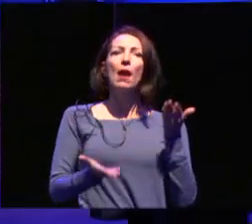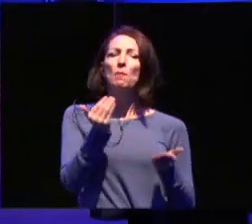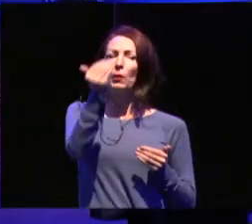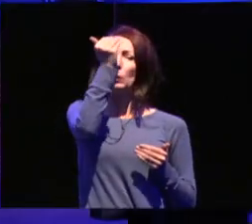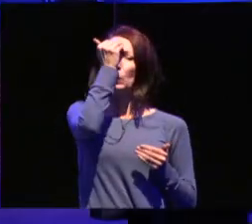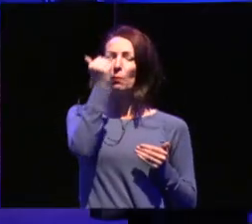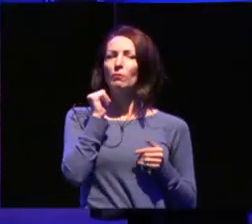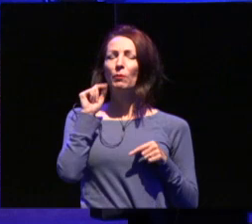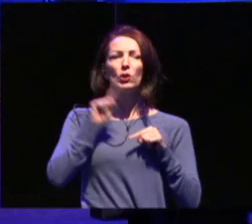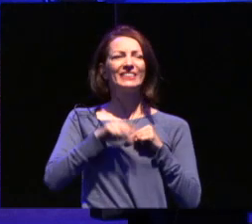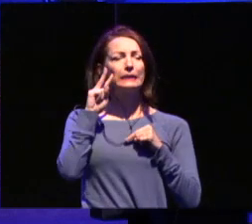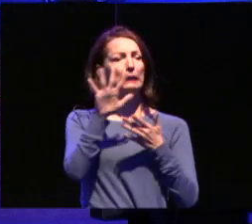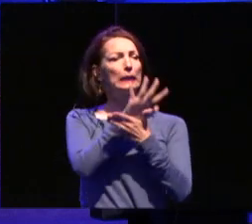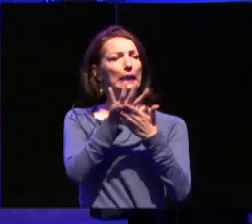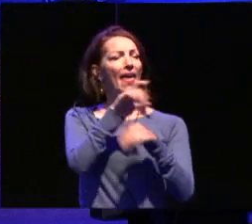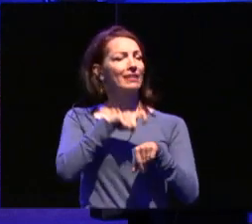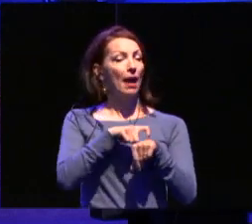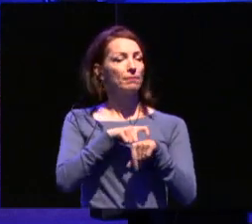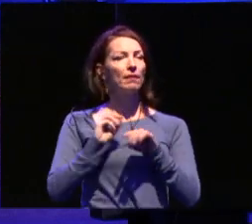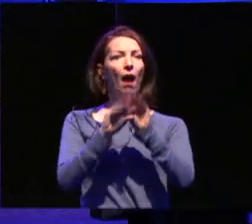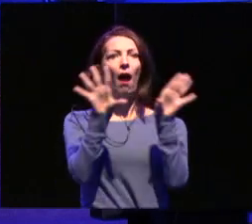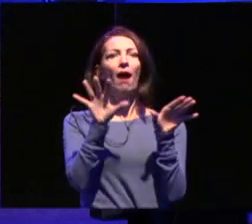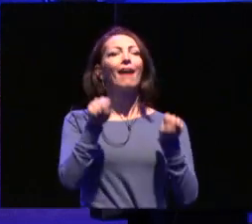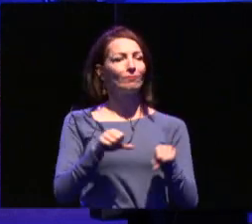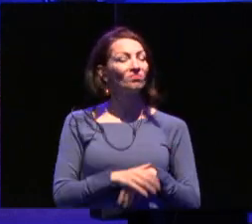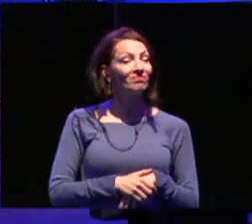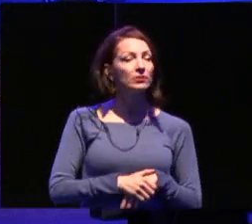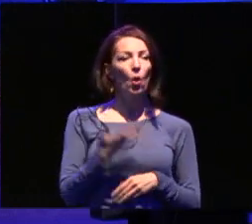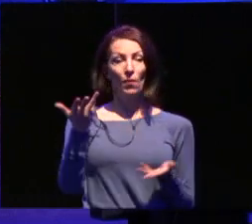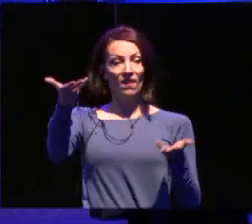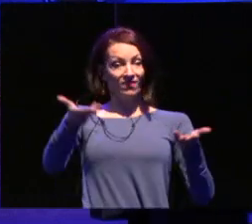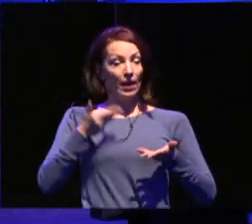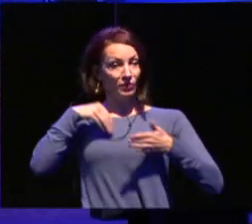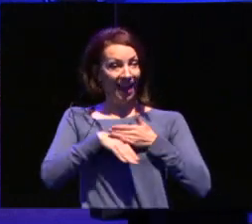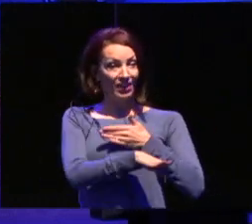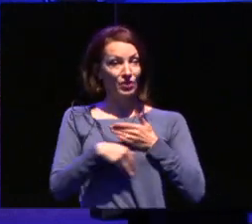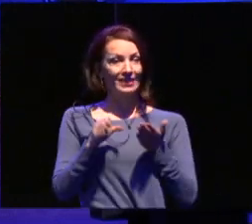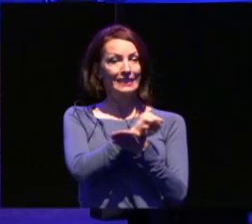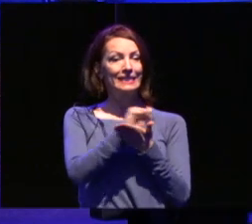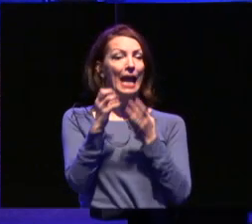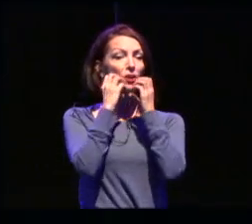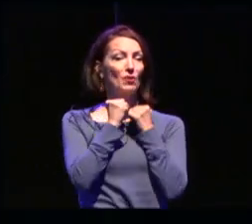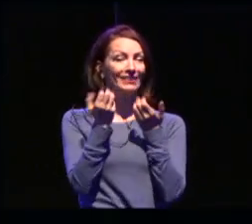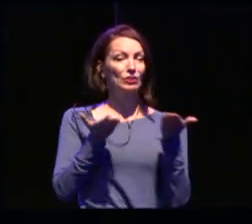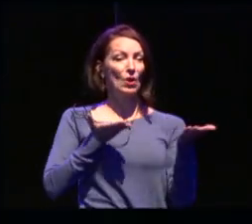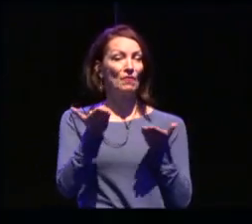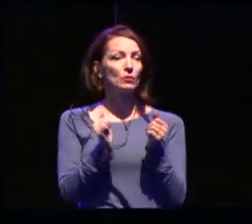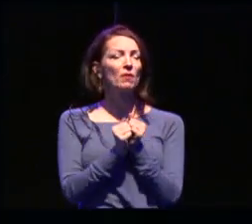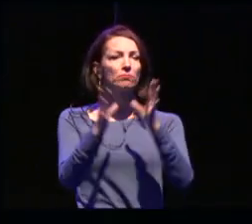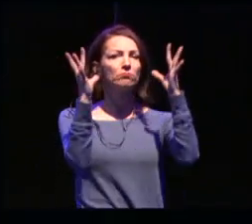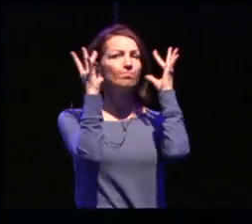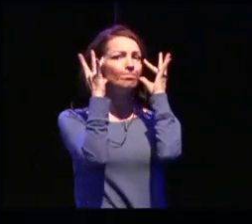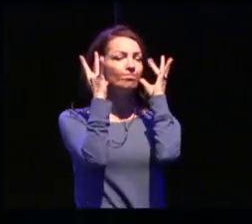they were there, but we just couldn't see them at the time. And so we invite you to enter into this sacred service with an